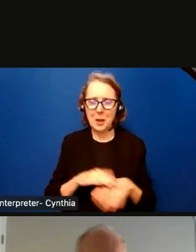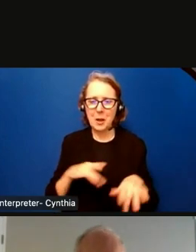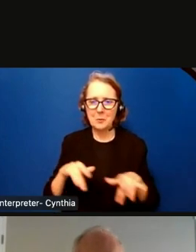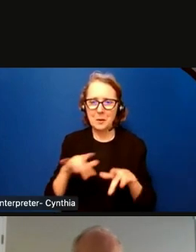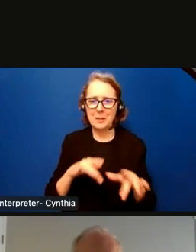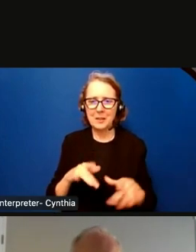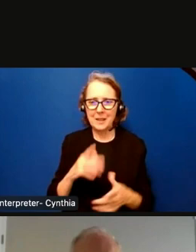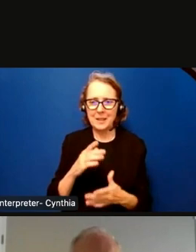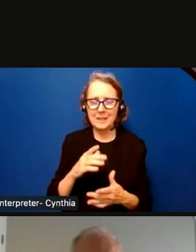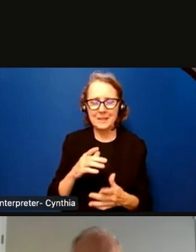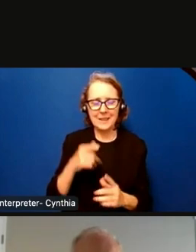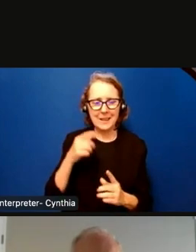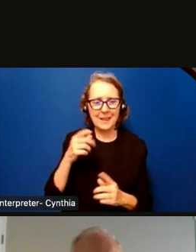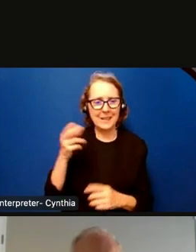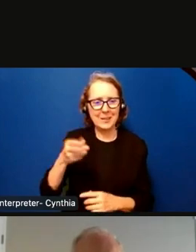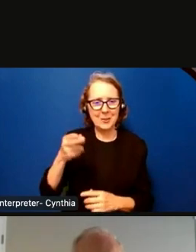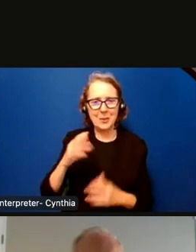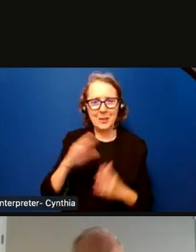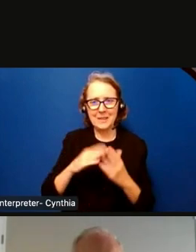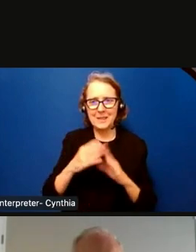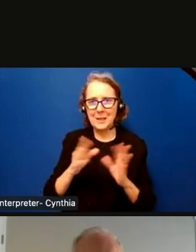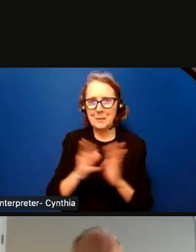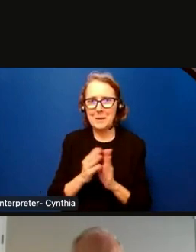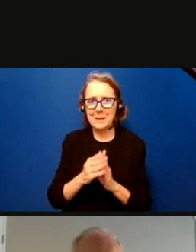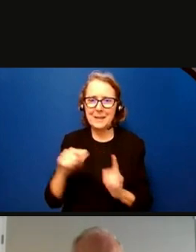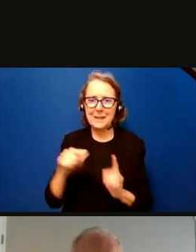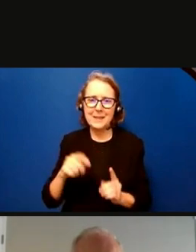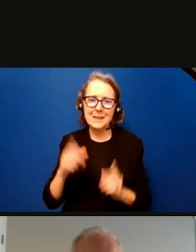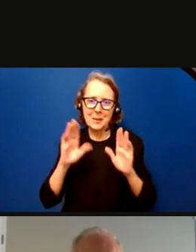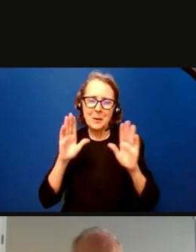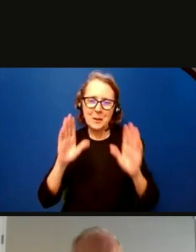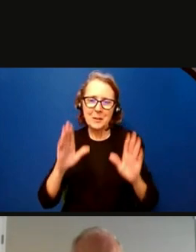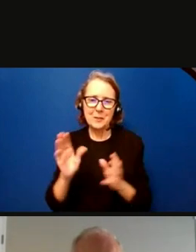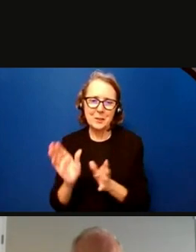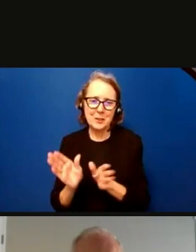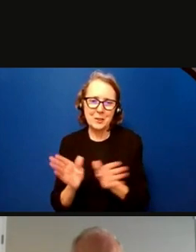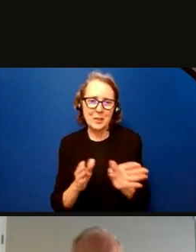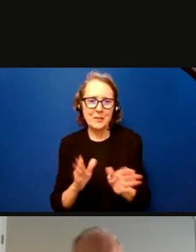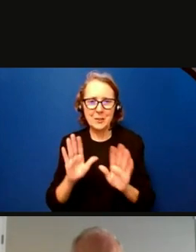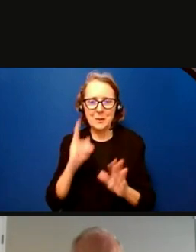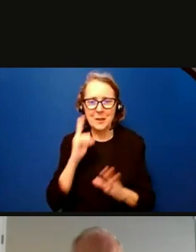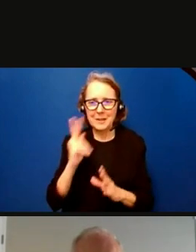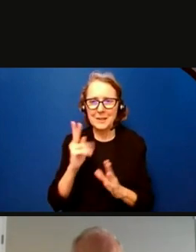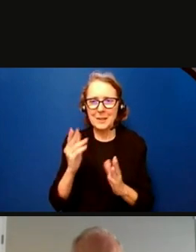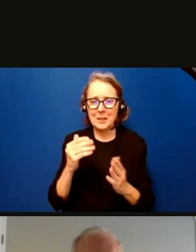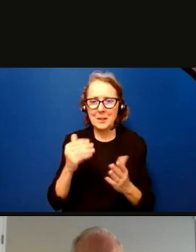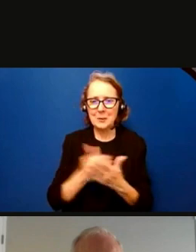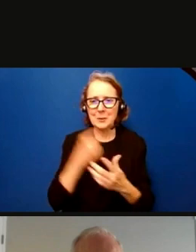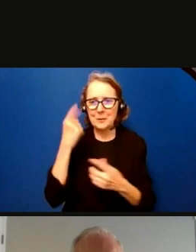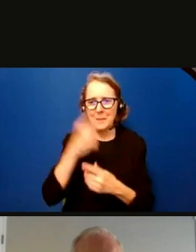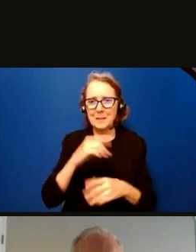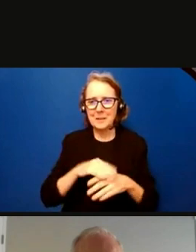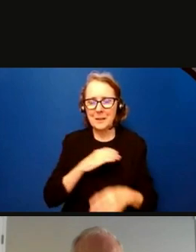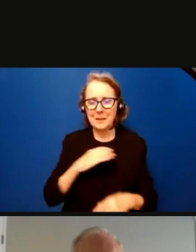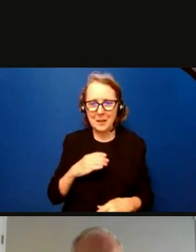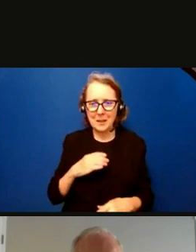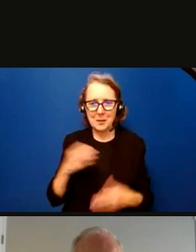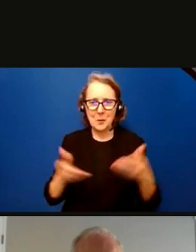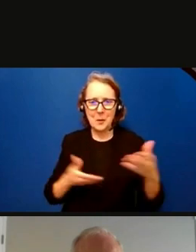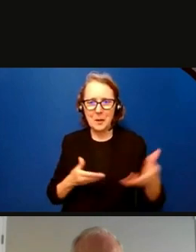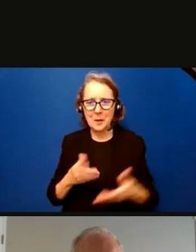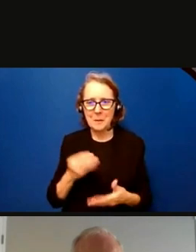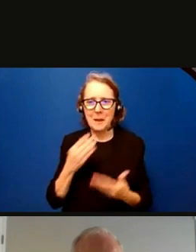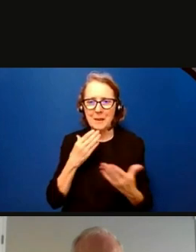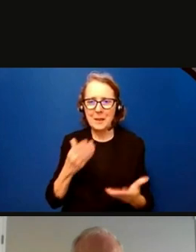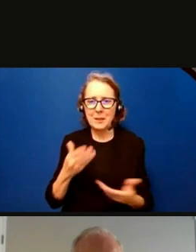a historic city meeting. I think this is wonderful, a wonderful shift, and it's great to see some new faces on our council. Welcome, and thank